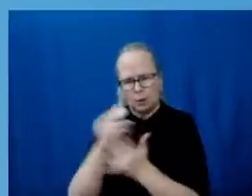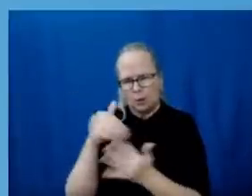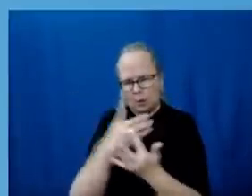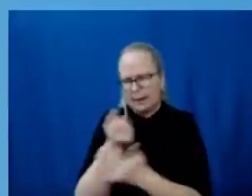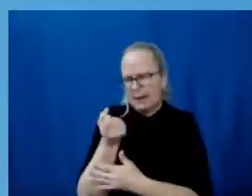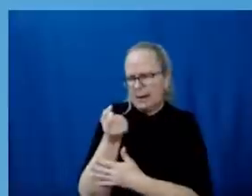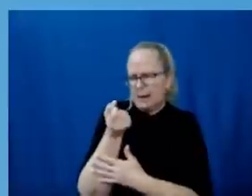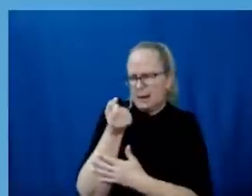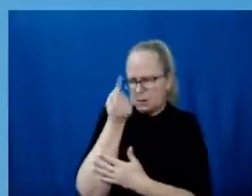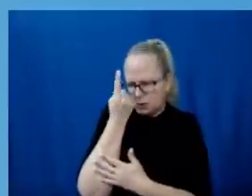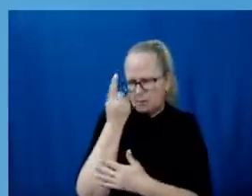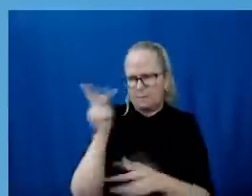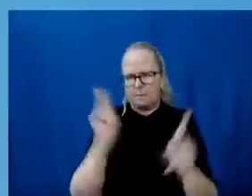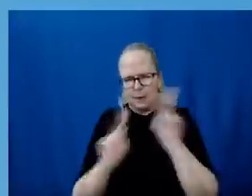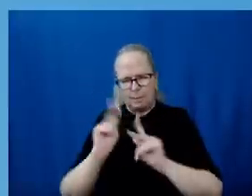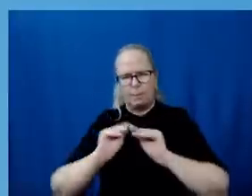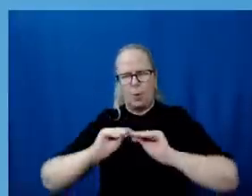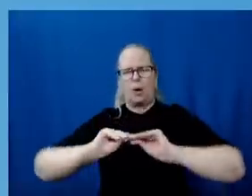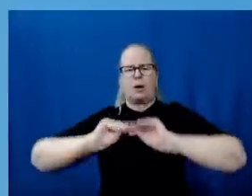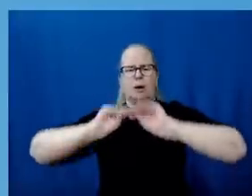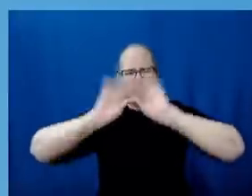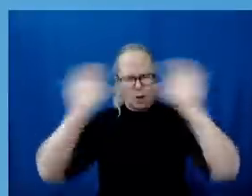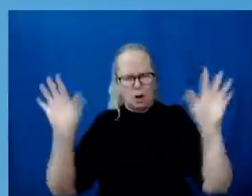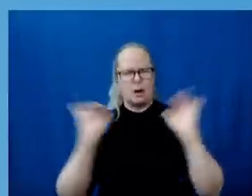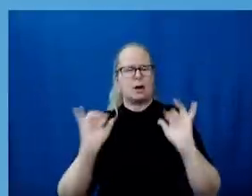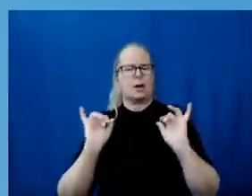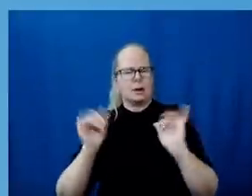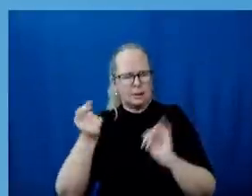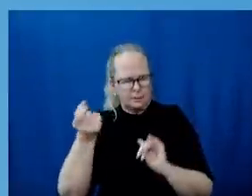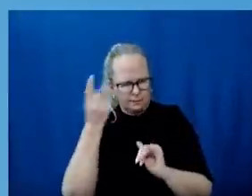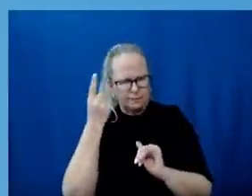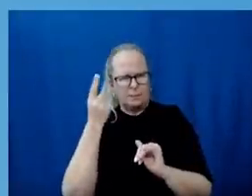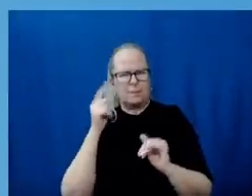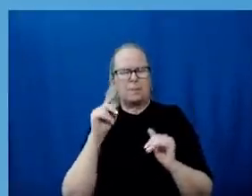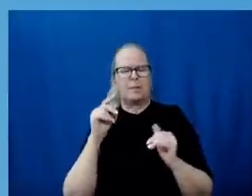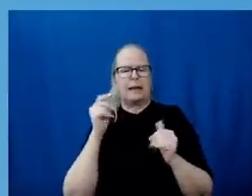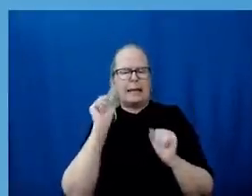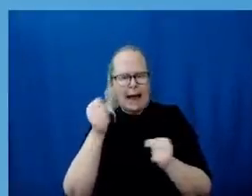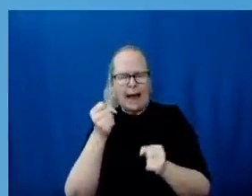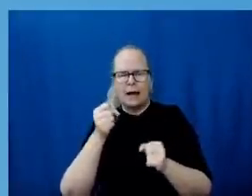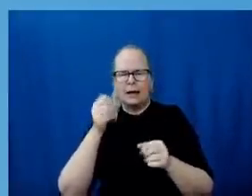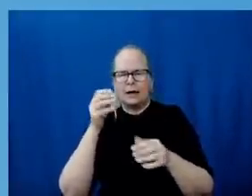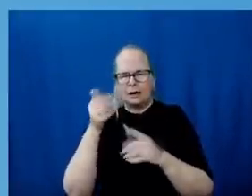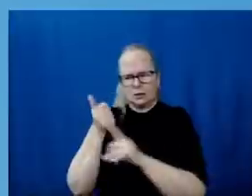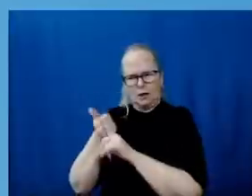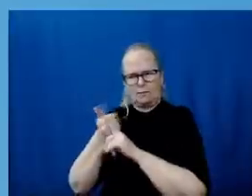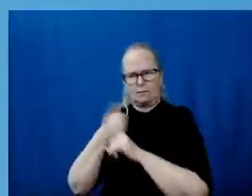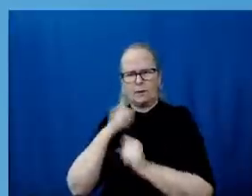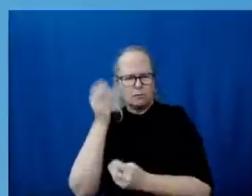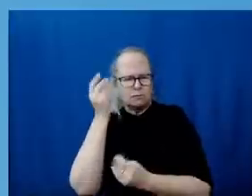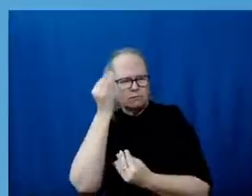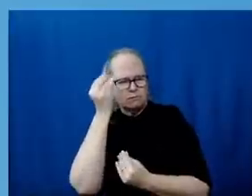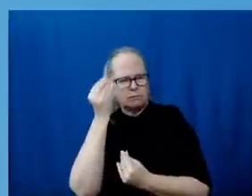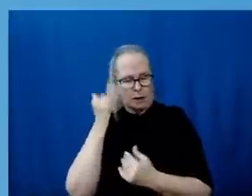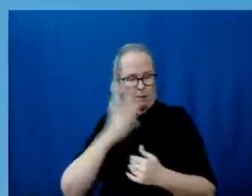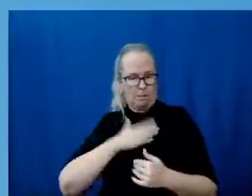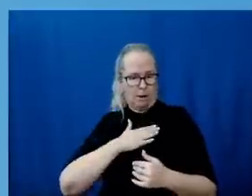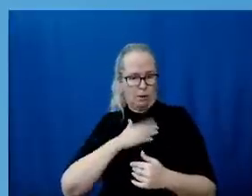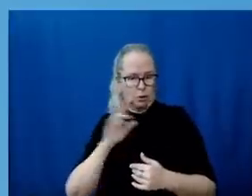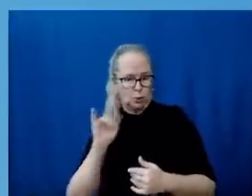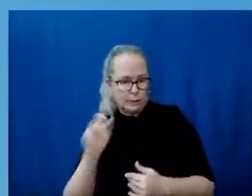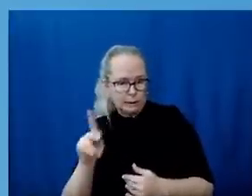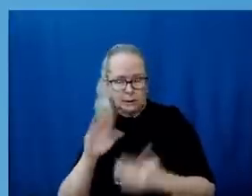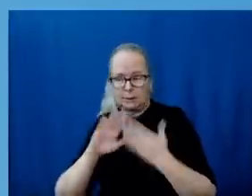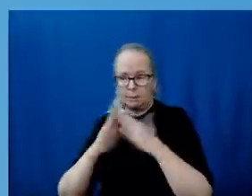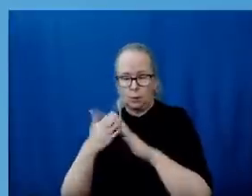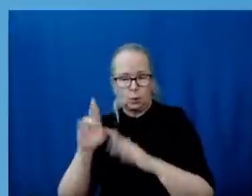transparency, as well as deepening folks' understanding. That way they can be navigating their own risk, not just for themselves, but for